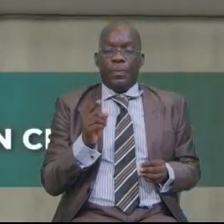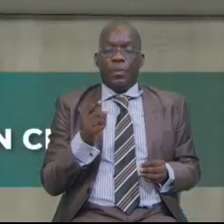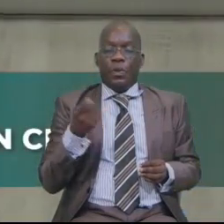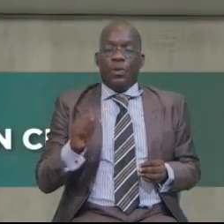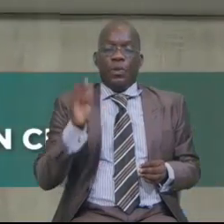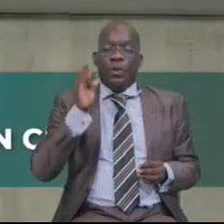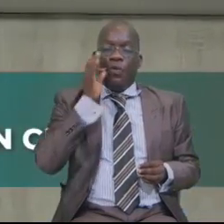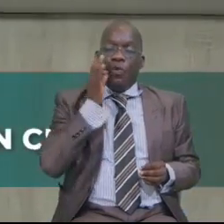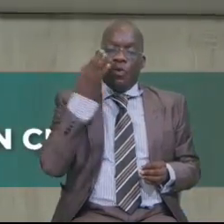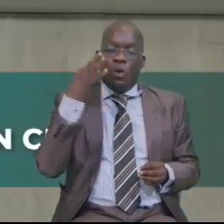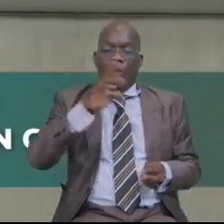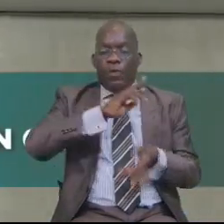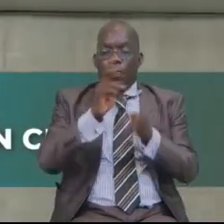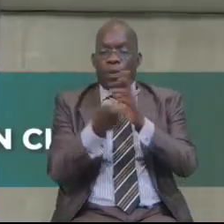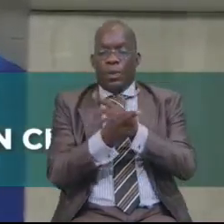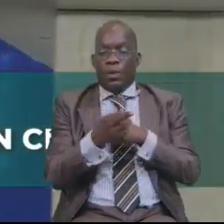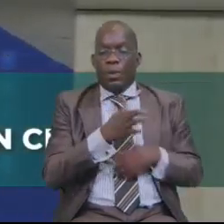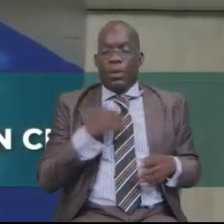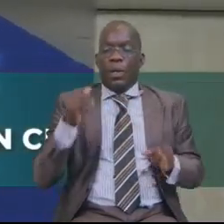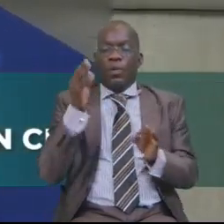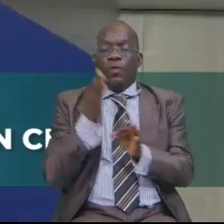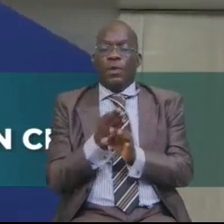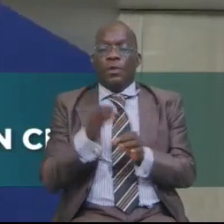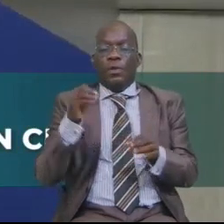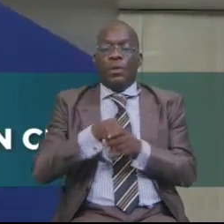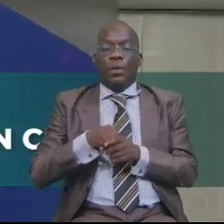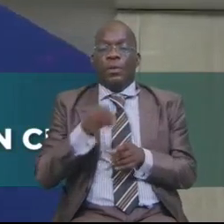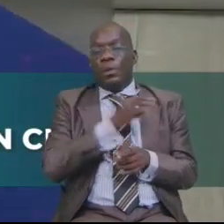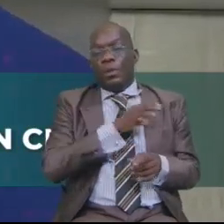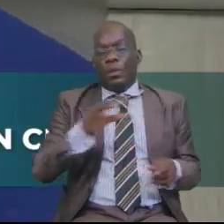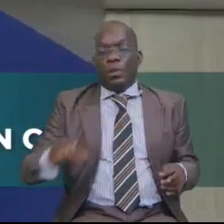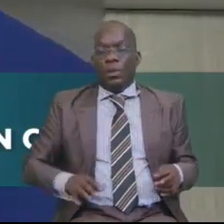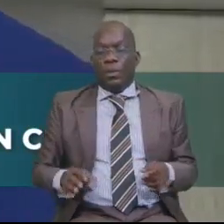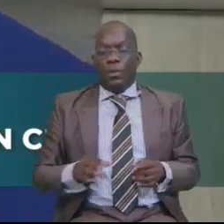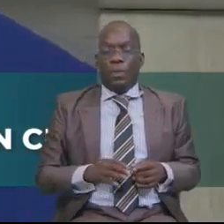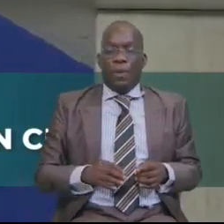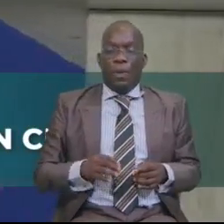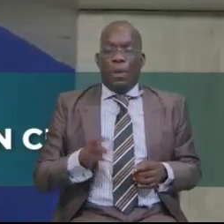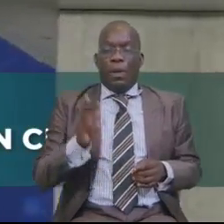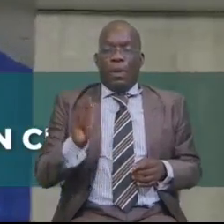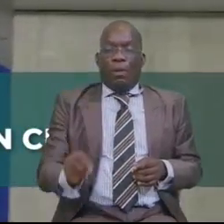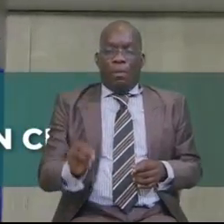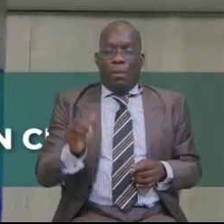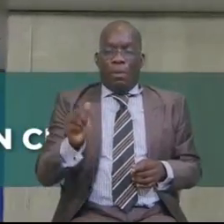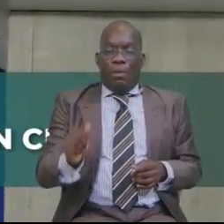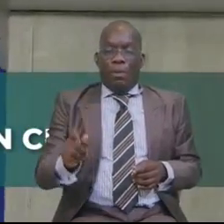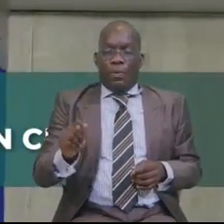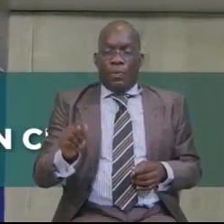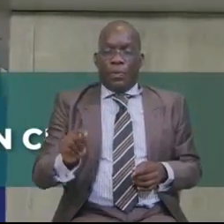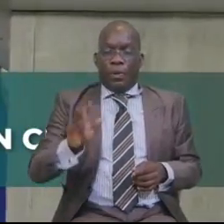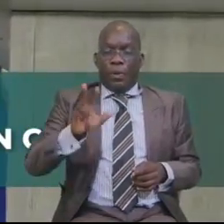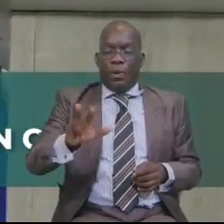the fruit of repentance and faith in Christ. Matthew chapter 3 verse 8,